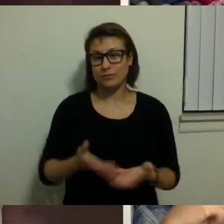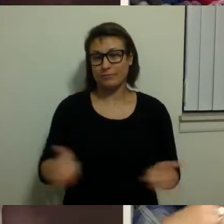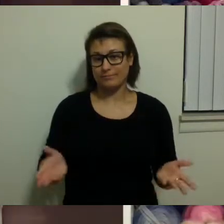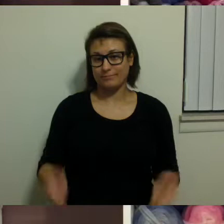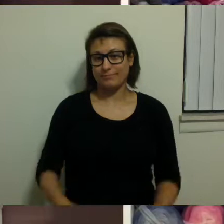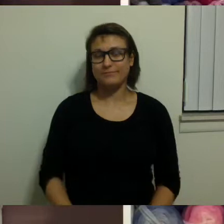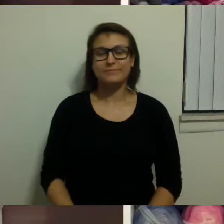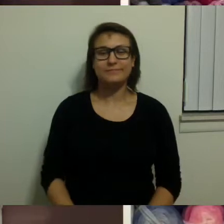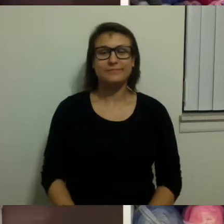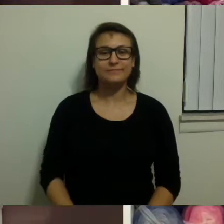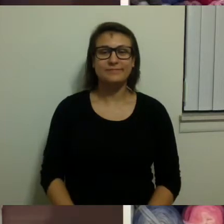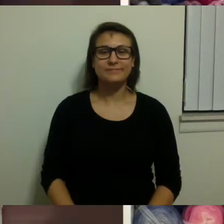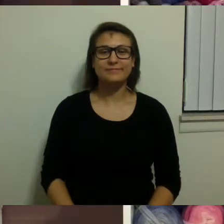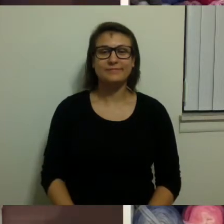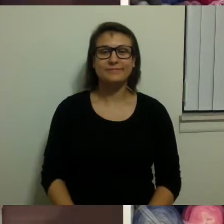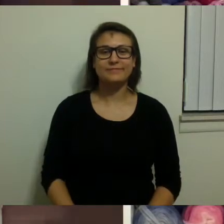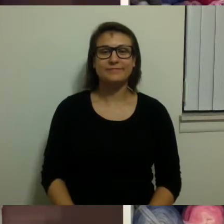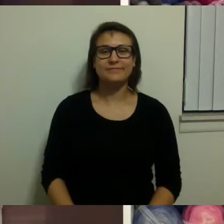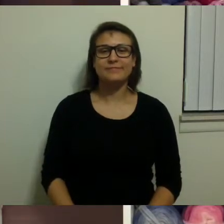sweater by Hohe Locatelli.